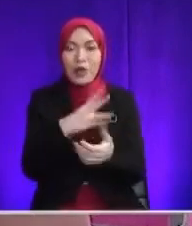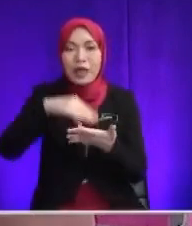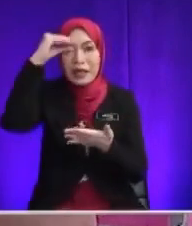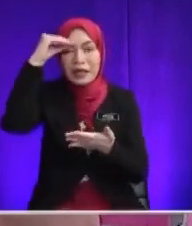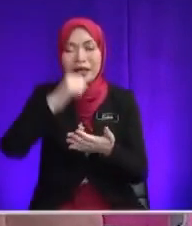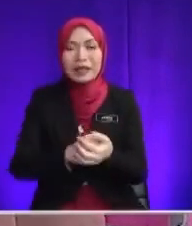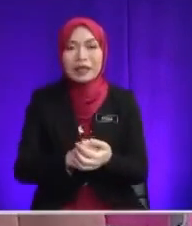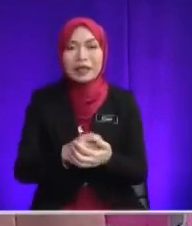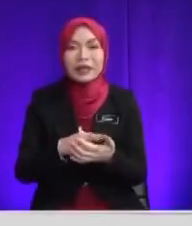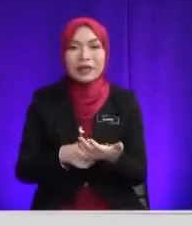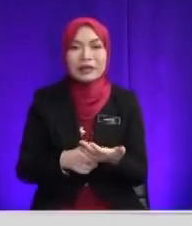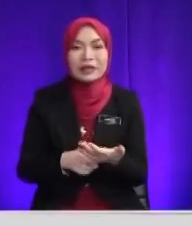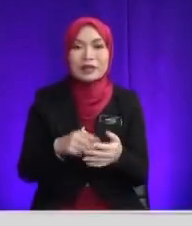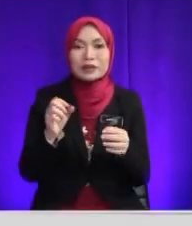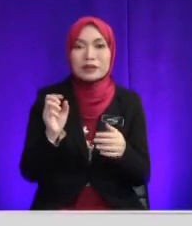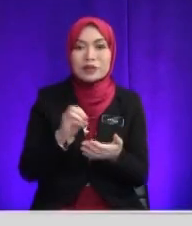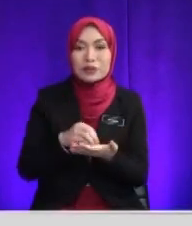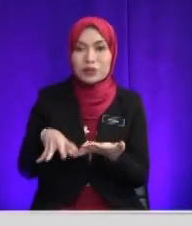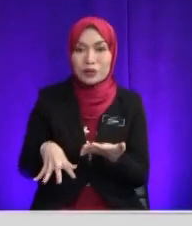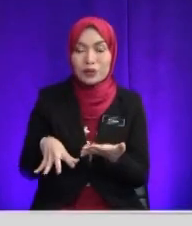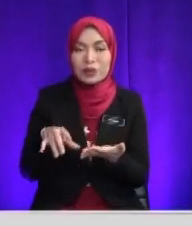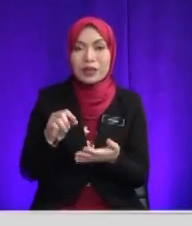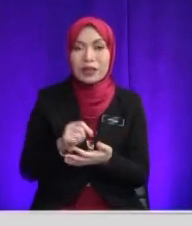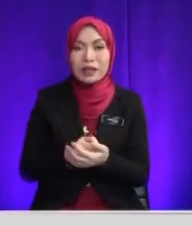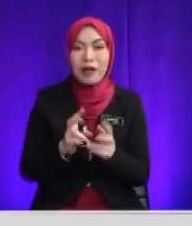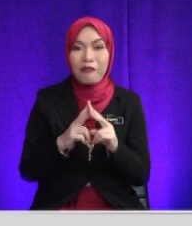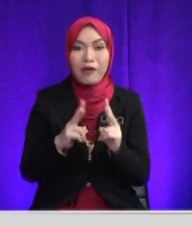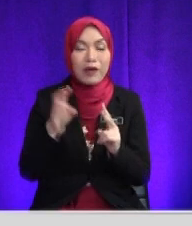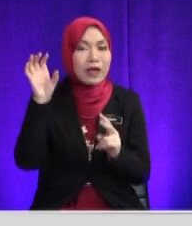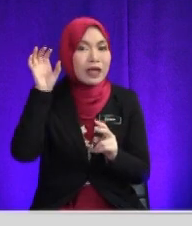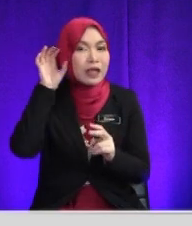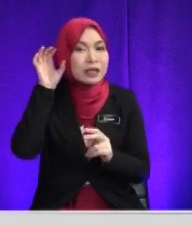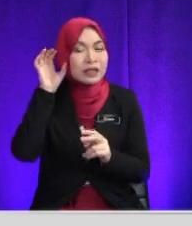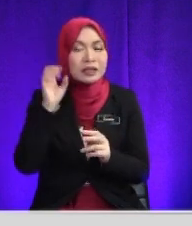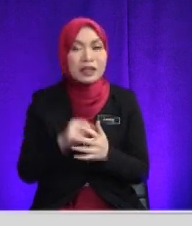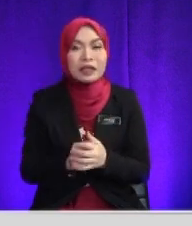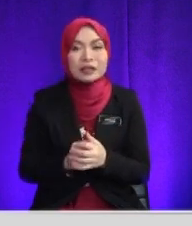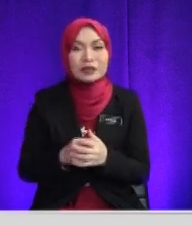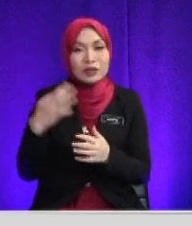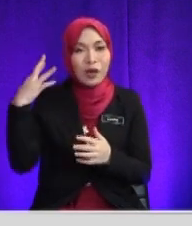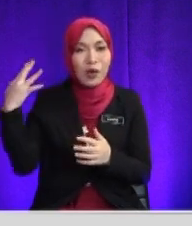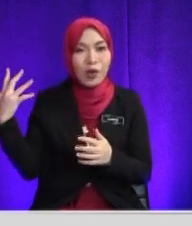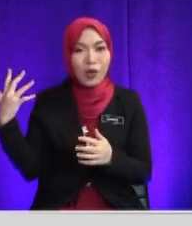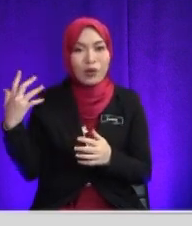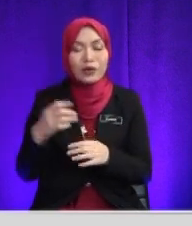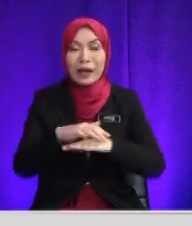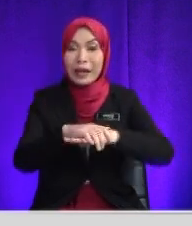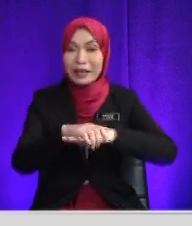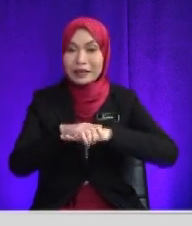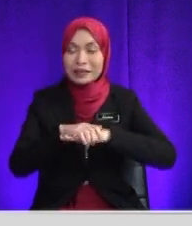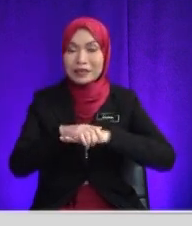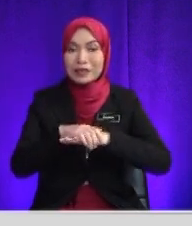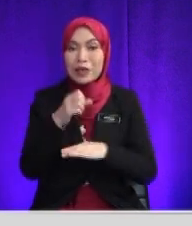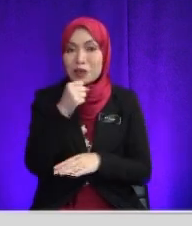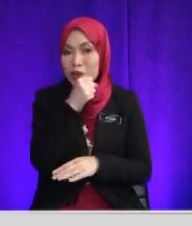audio recordings. As you know, students here, they rarely listen to English audio recordings except for English music or English songs. So we